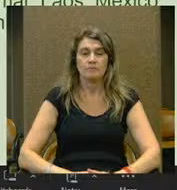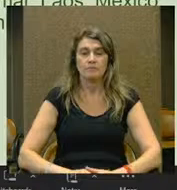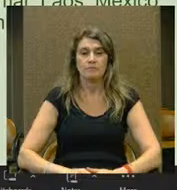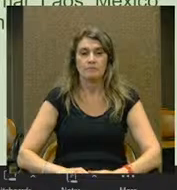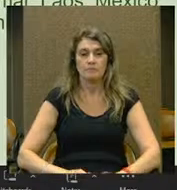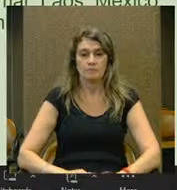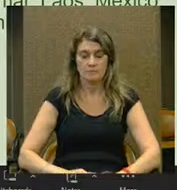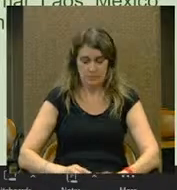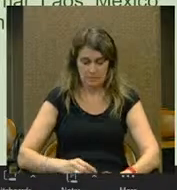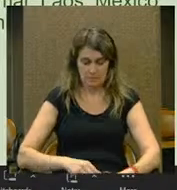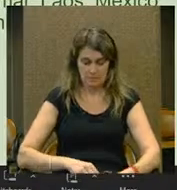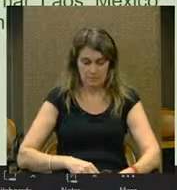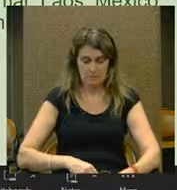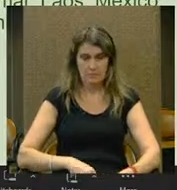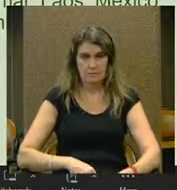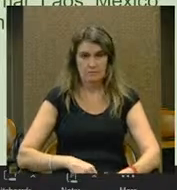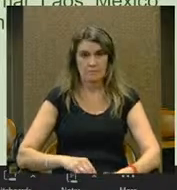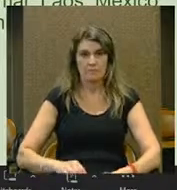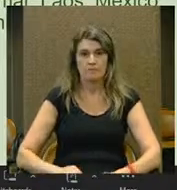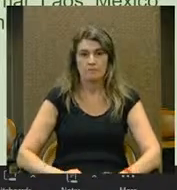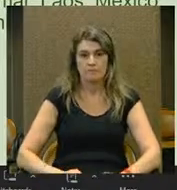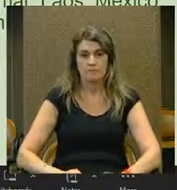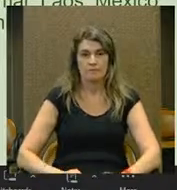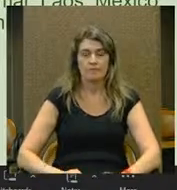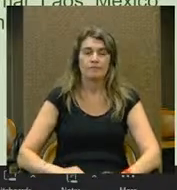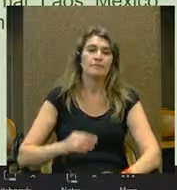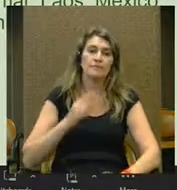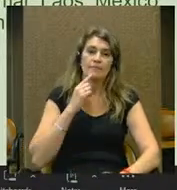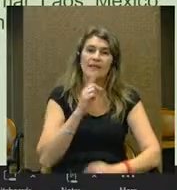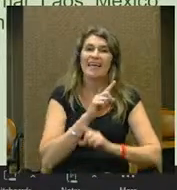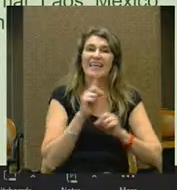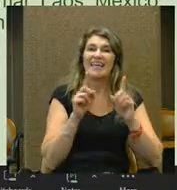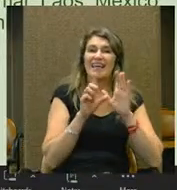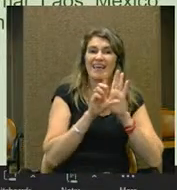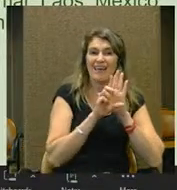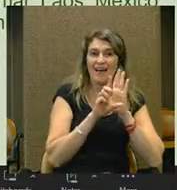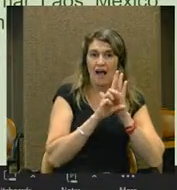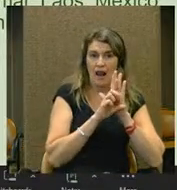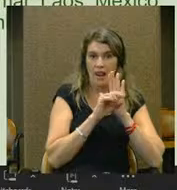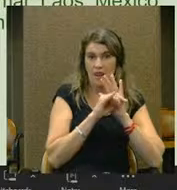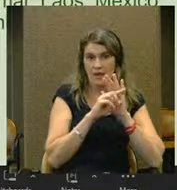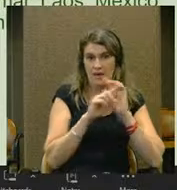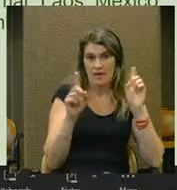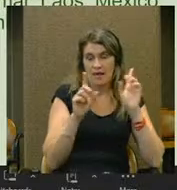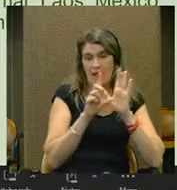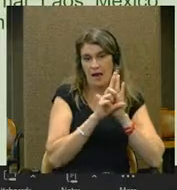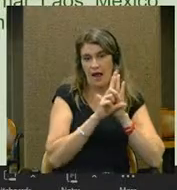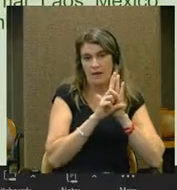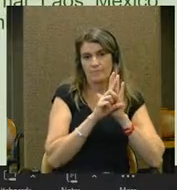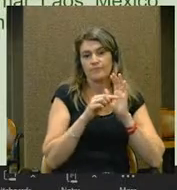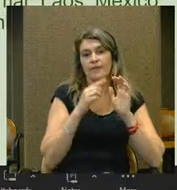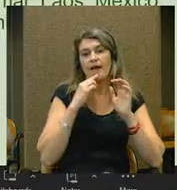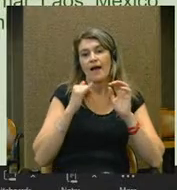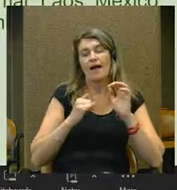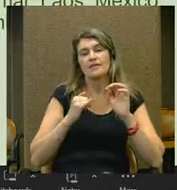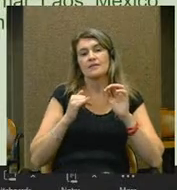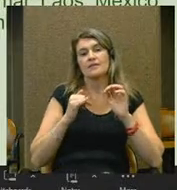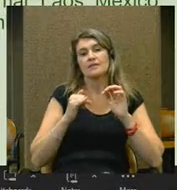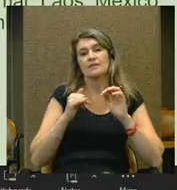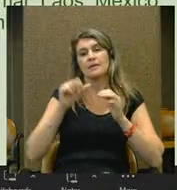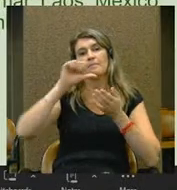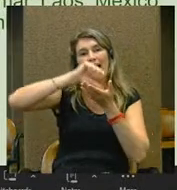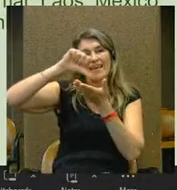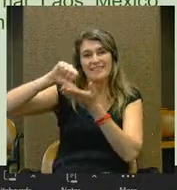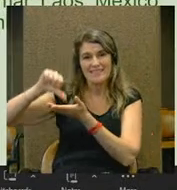So illegal opium production takes place in a few countries worldwide, such as Afghanistan,